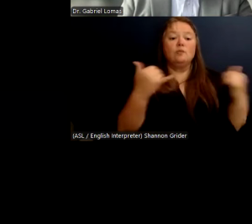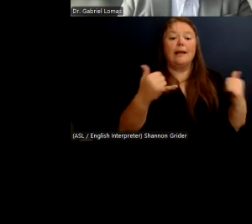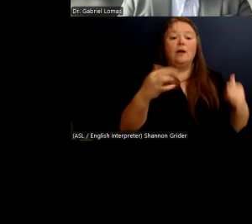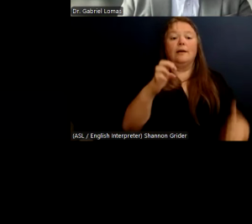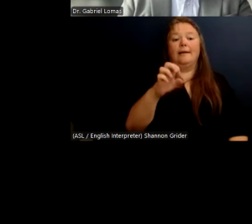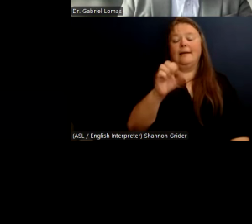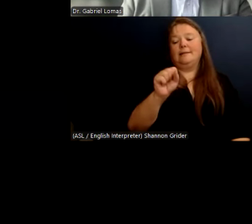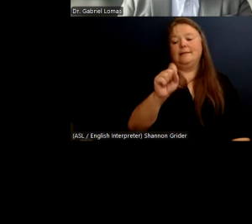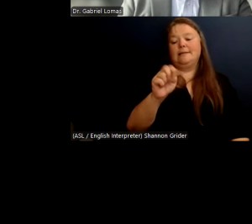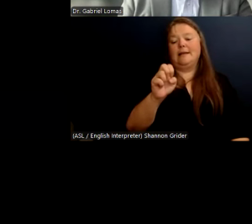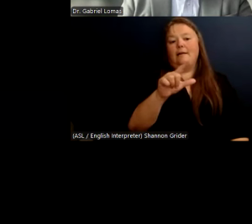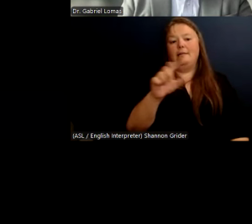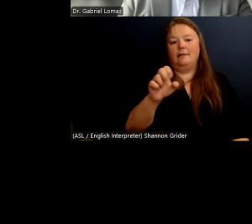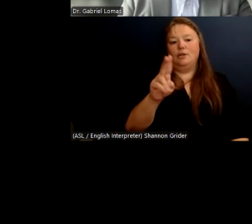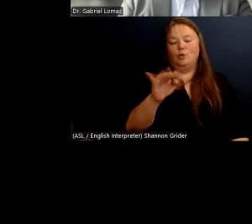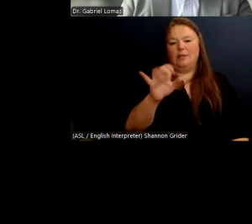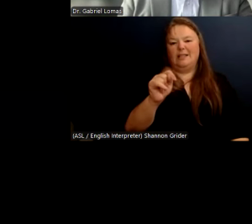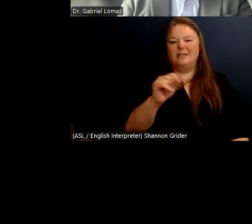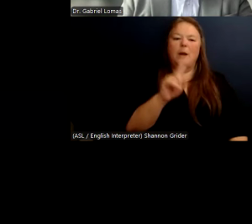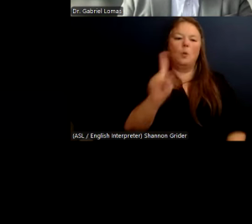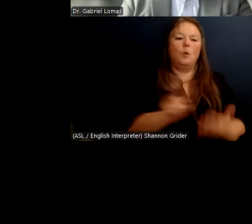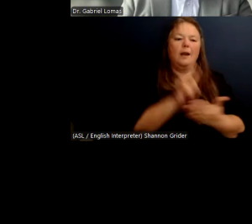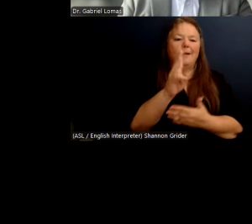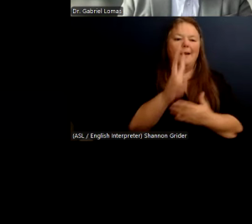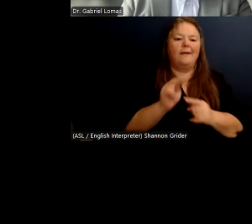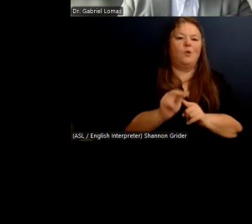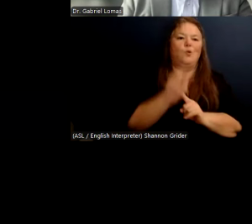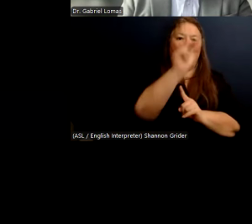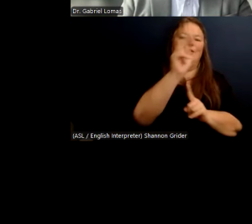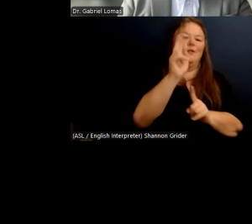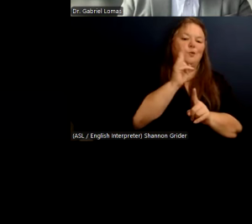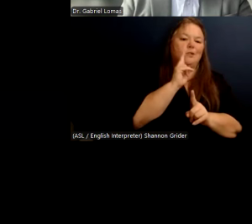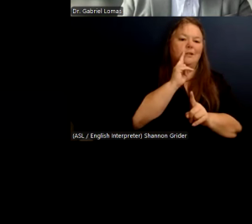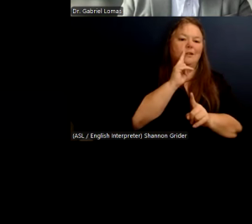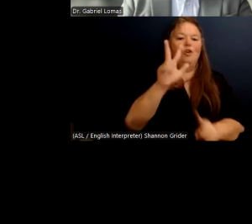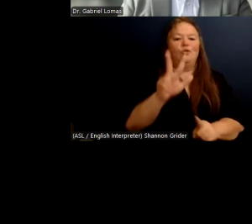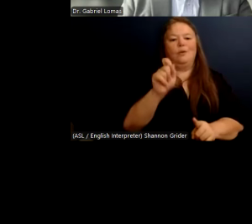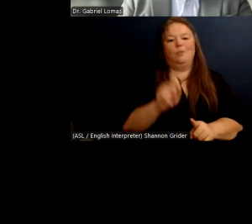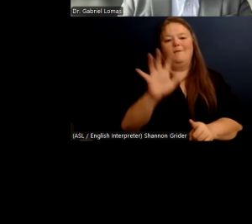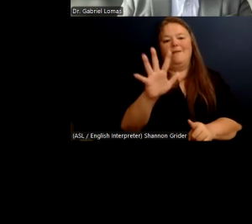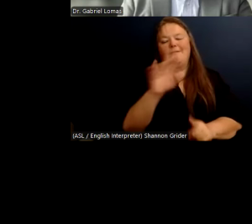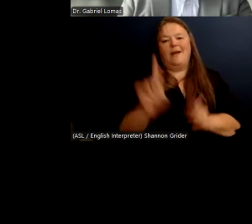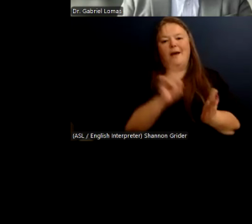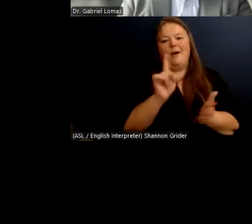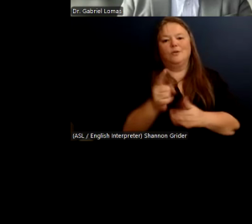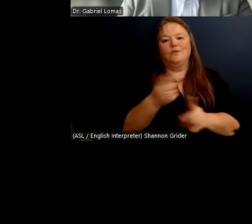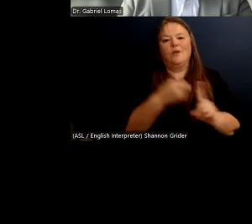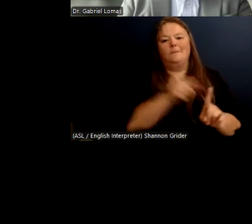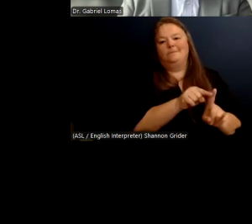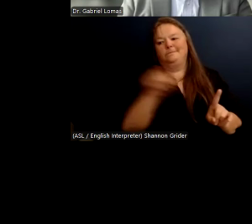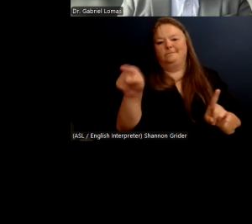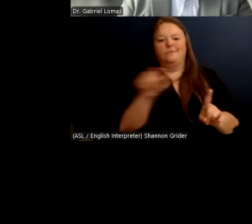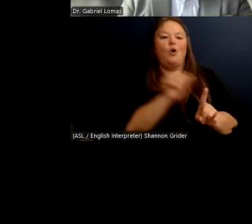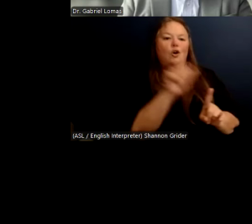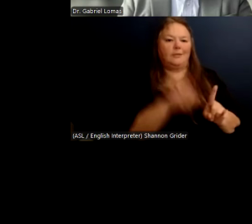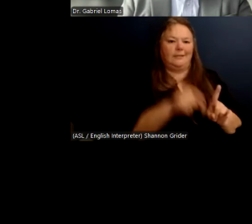which is about an hour and a half north of Houston, 3.5 hours from Austin, where the School for the Deaf is. Next slide.